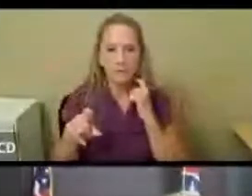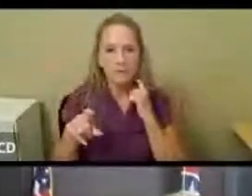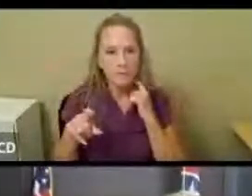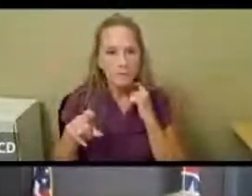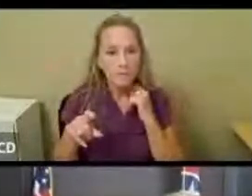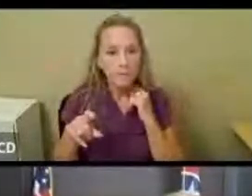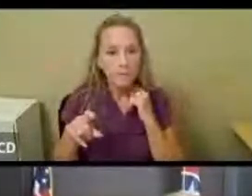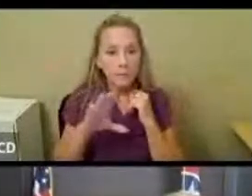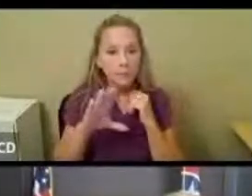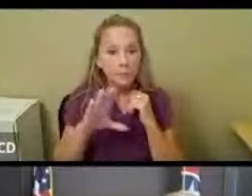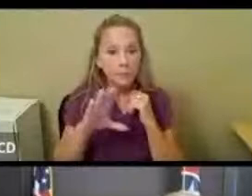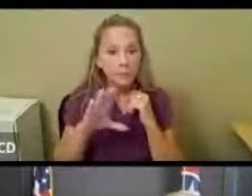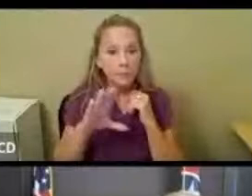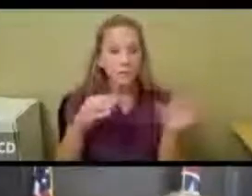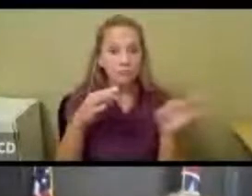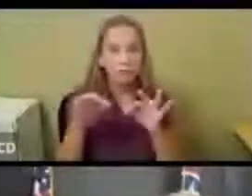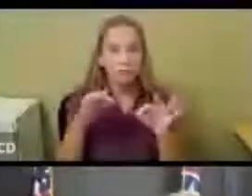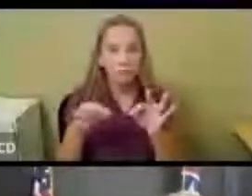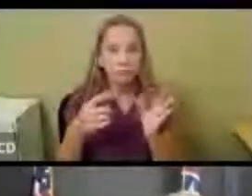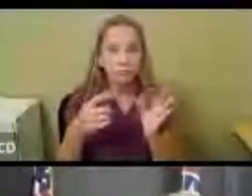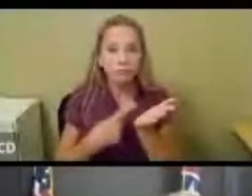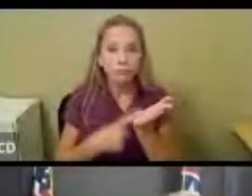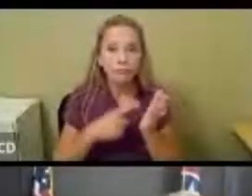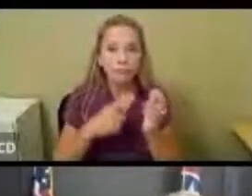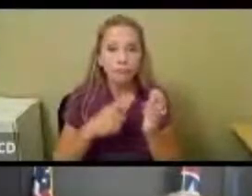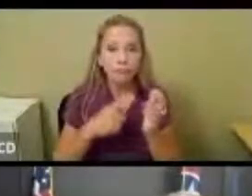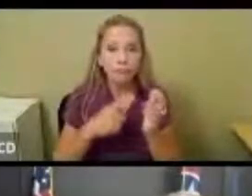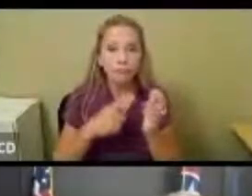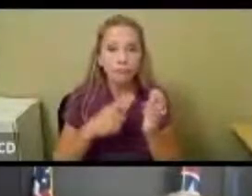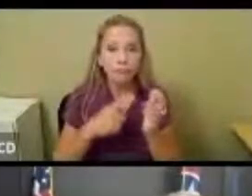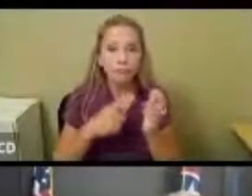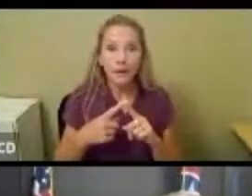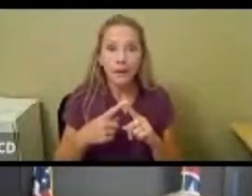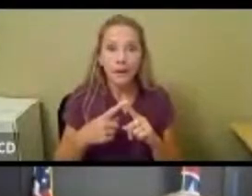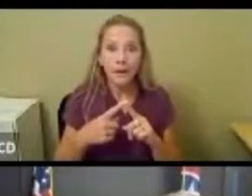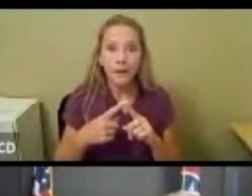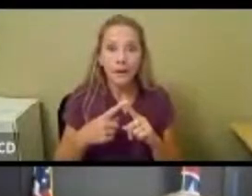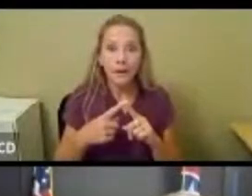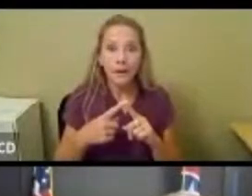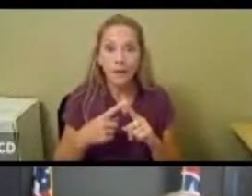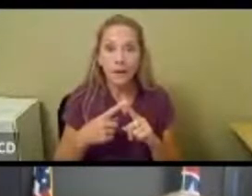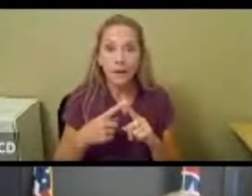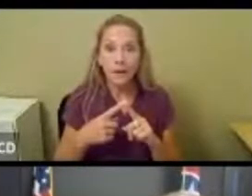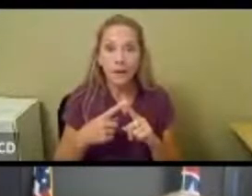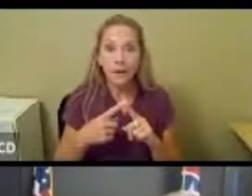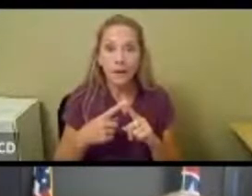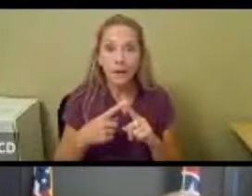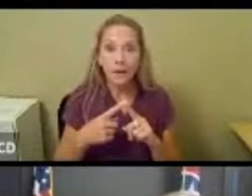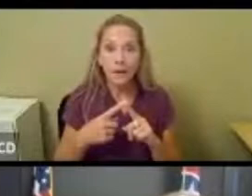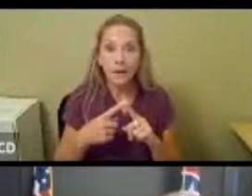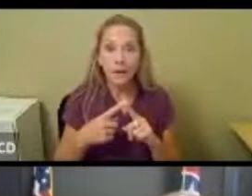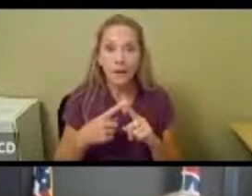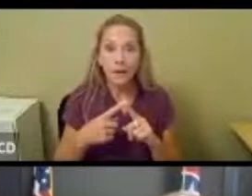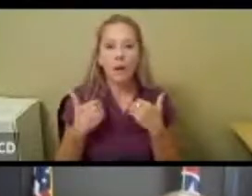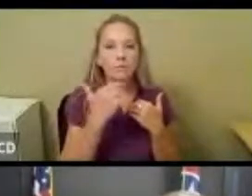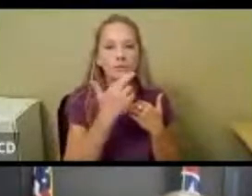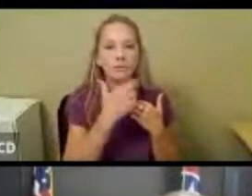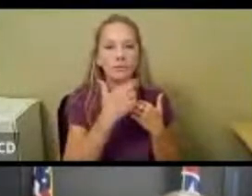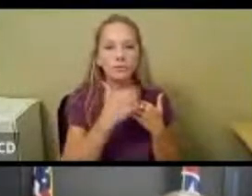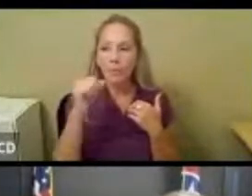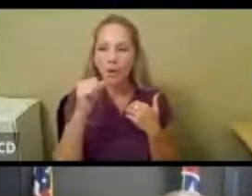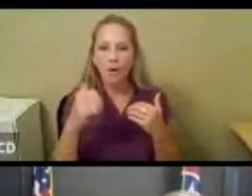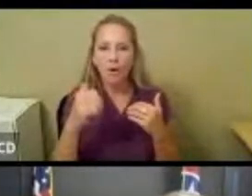And it also talks about where we have indoor areas around restaurants, bars, and